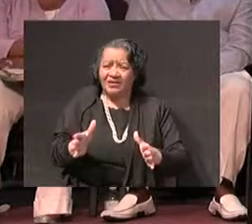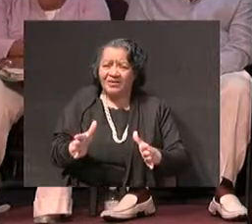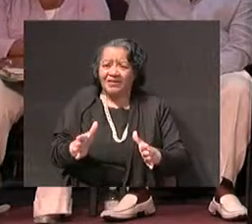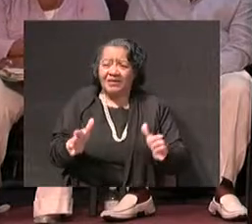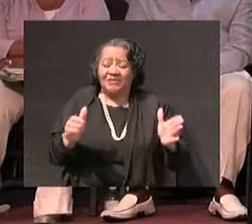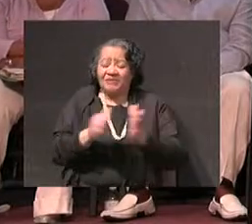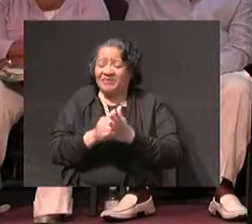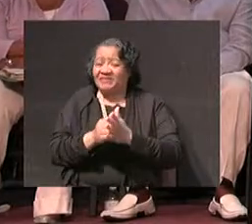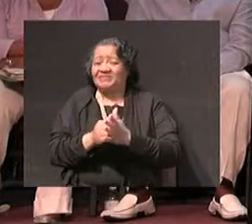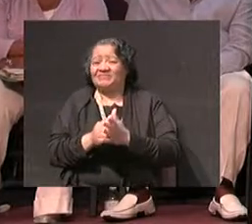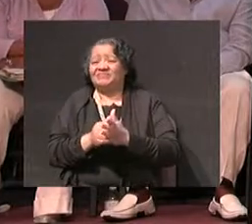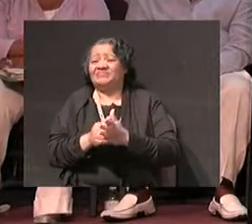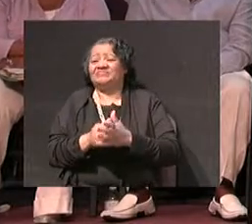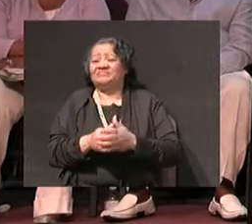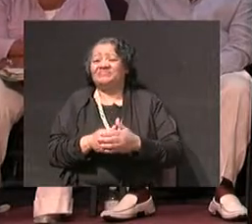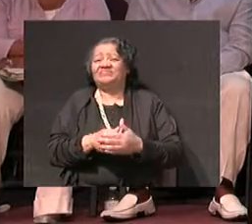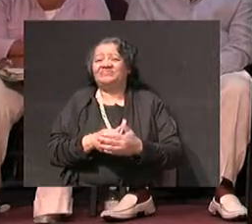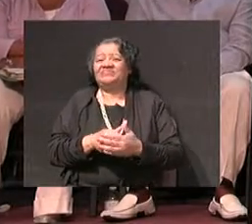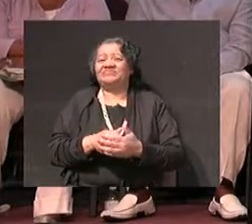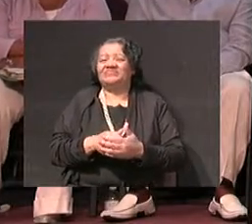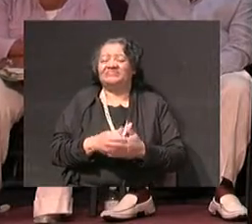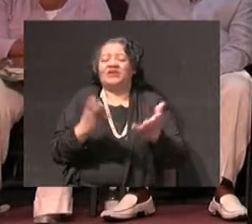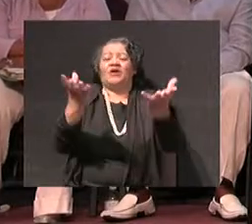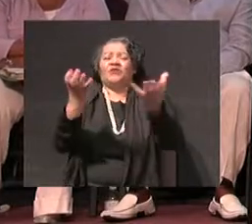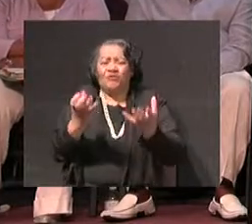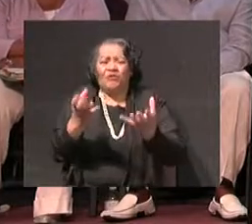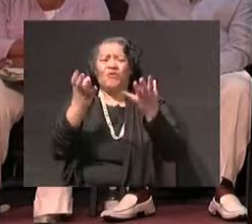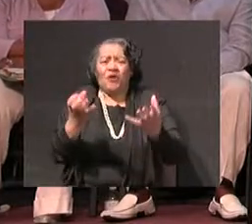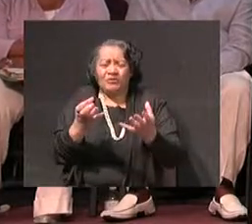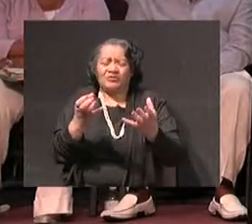you ain't helping me in here, wants to